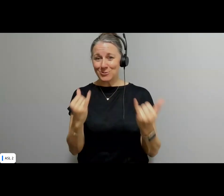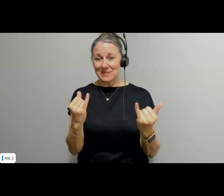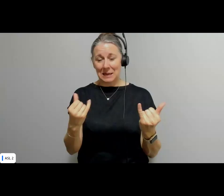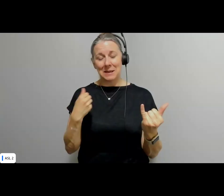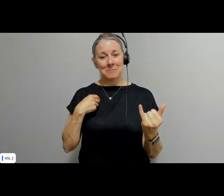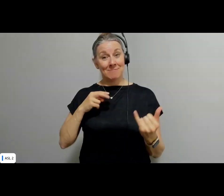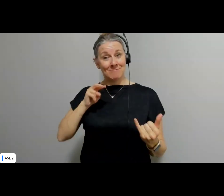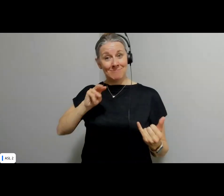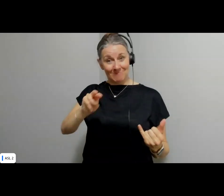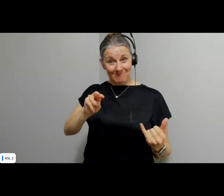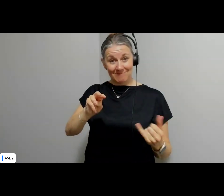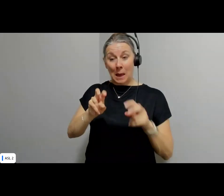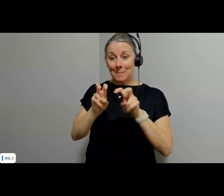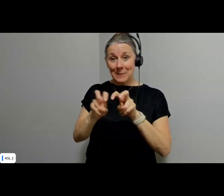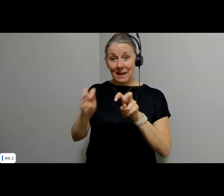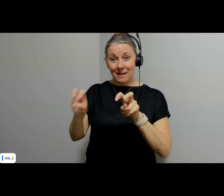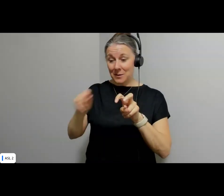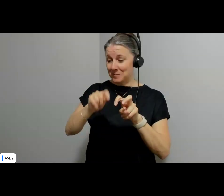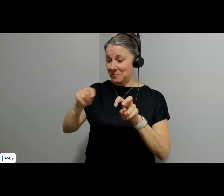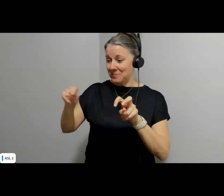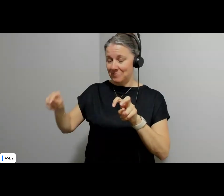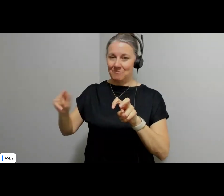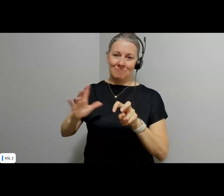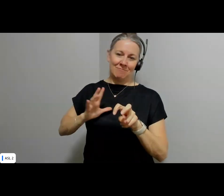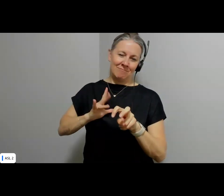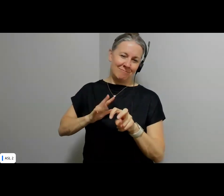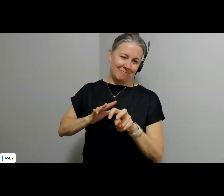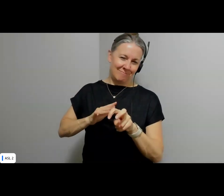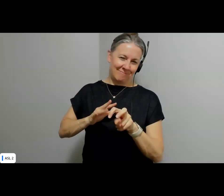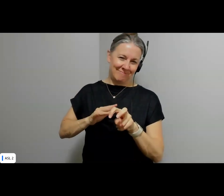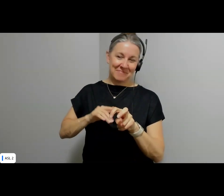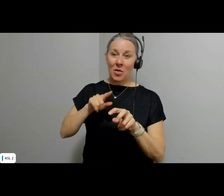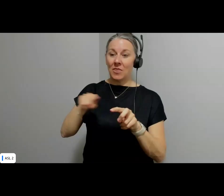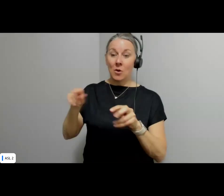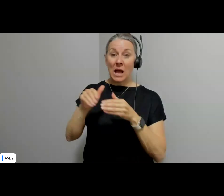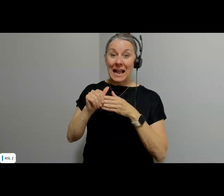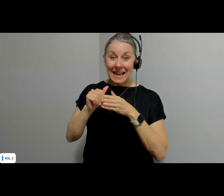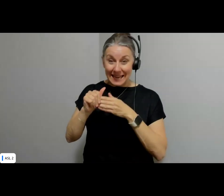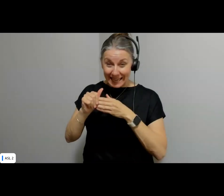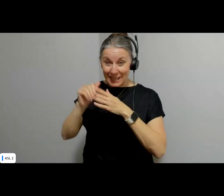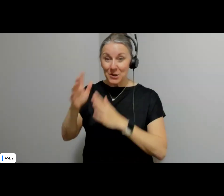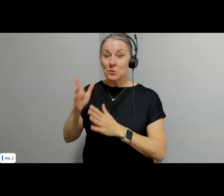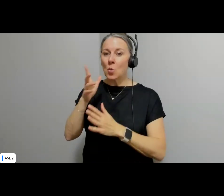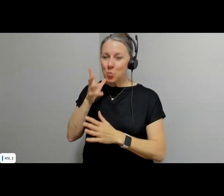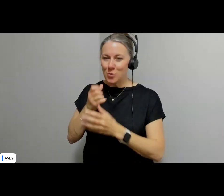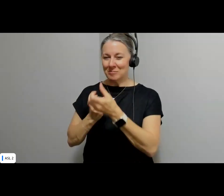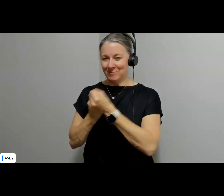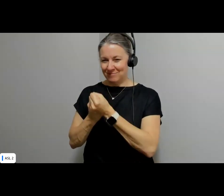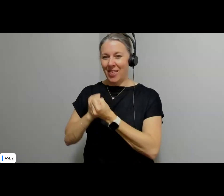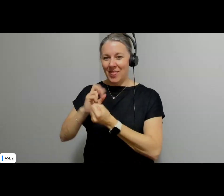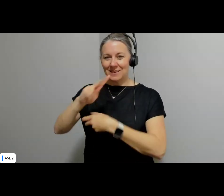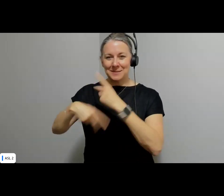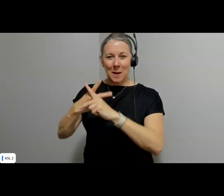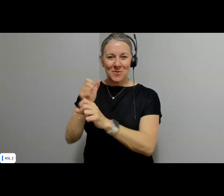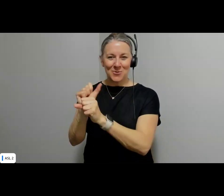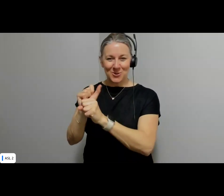panel. It brings together leaders who are driving this kind of progress. And